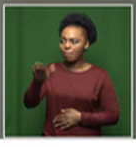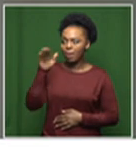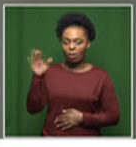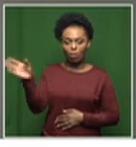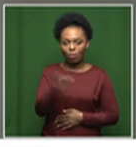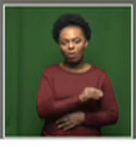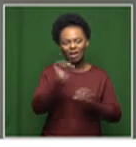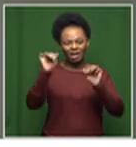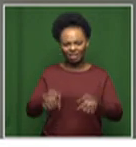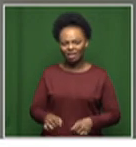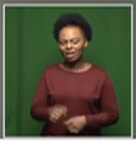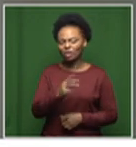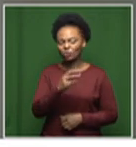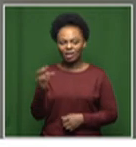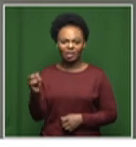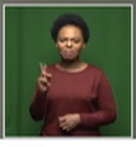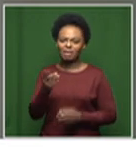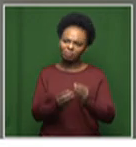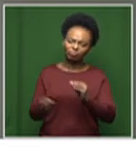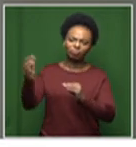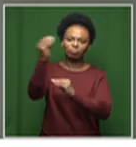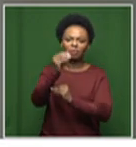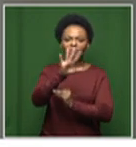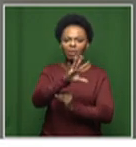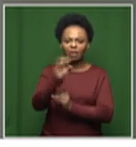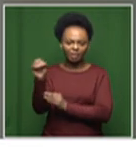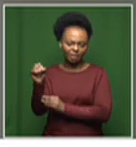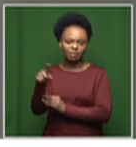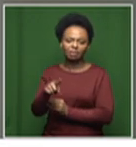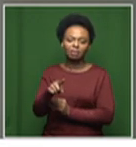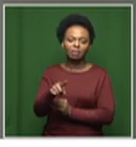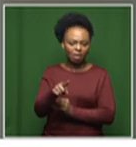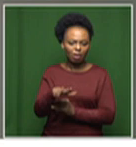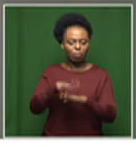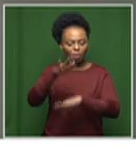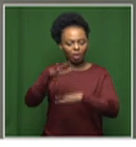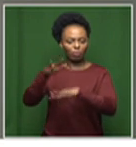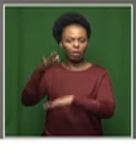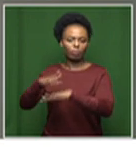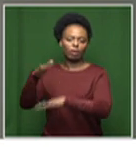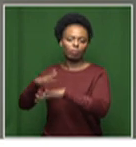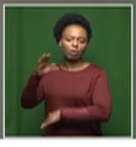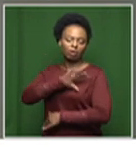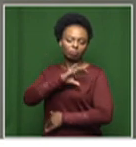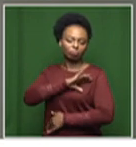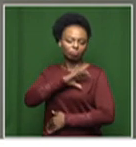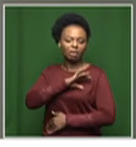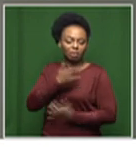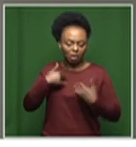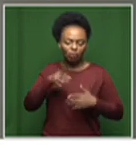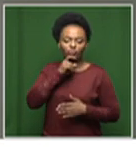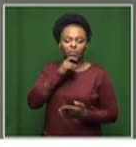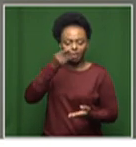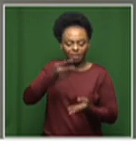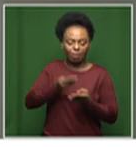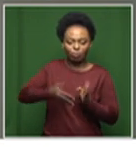this amount has been increased to 500 Rand as more and more consumers start using this and would like this convenience